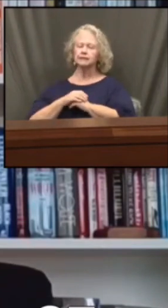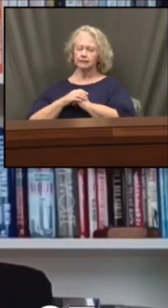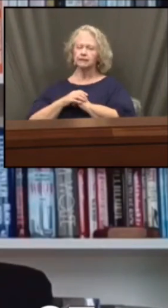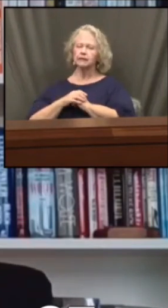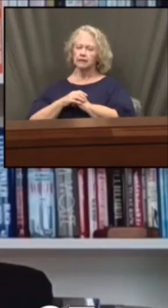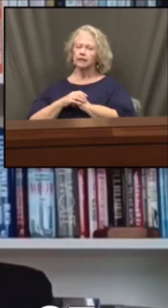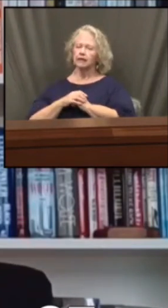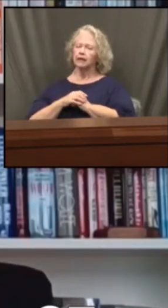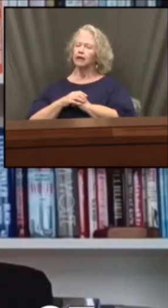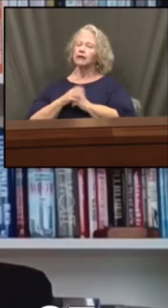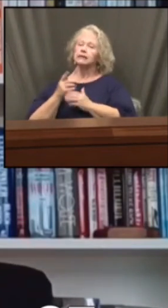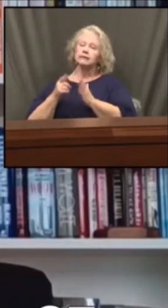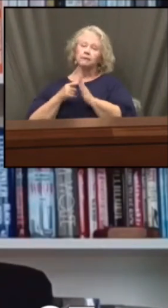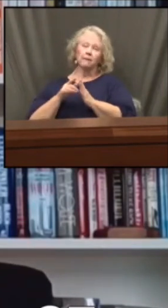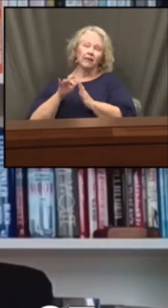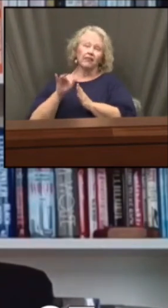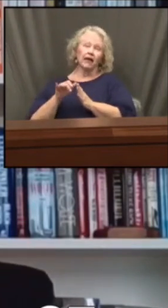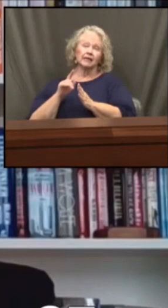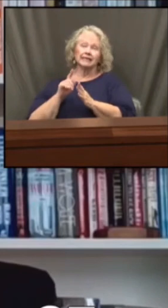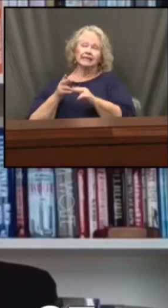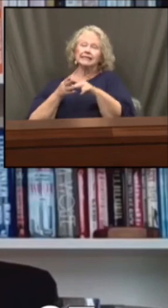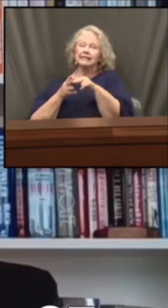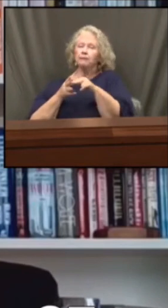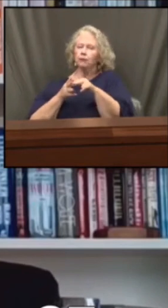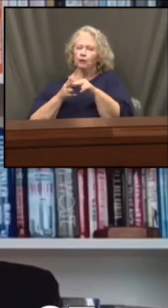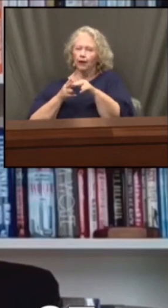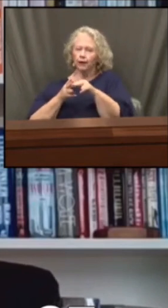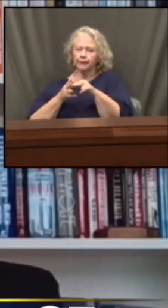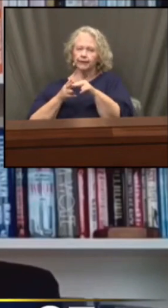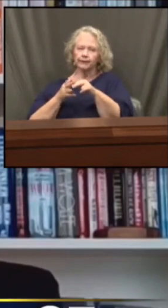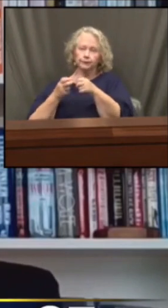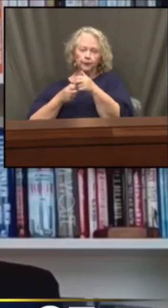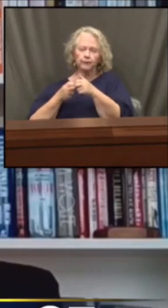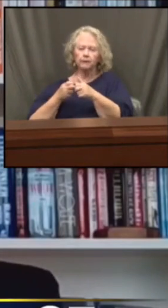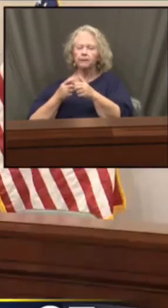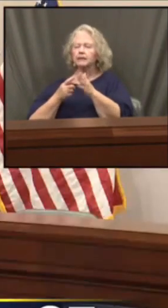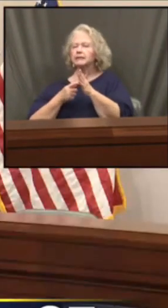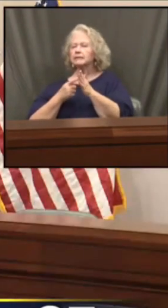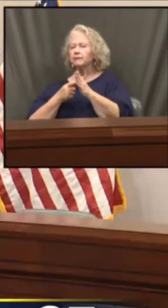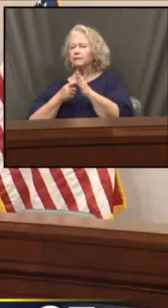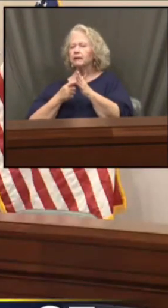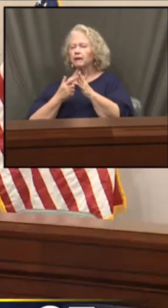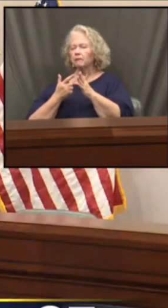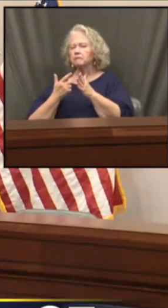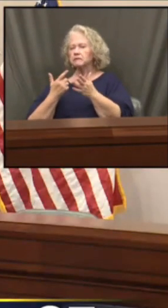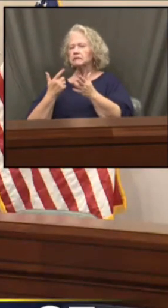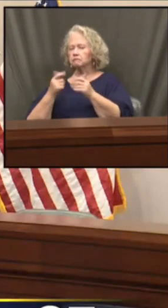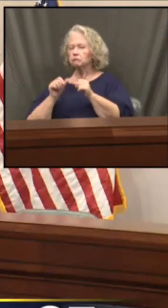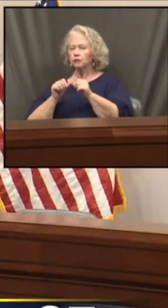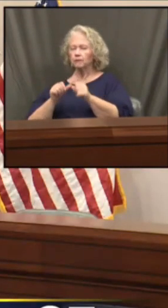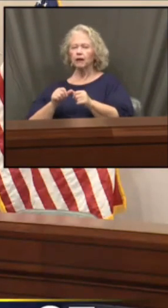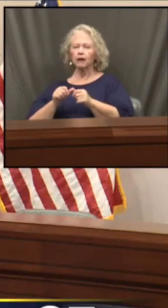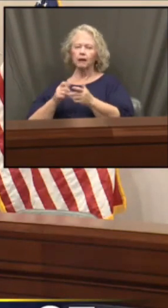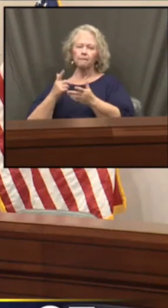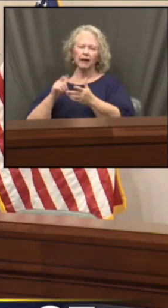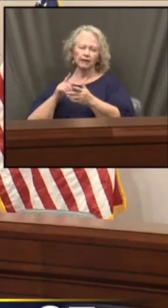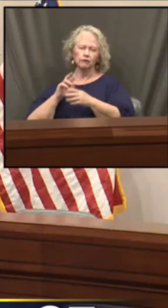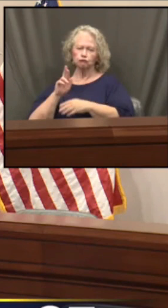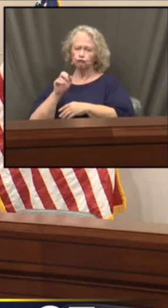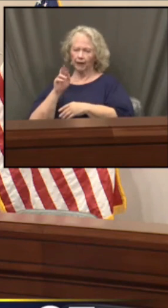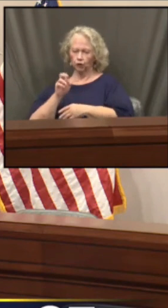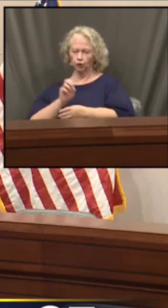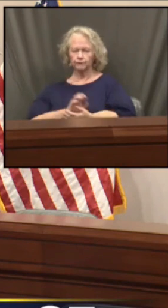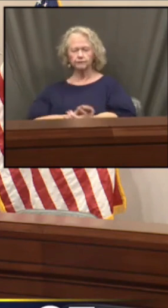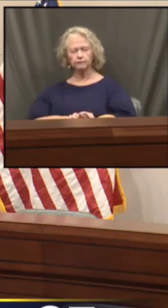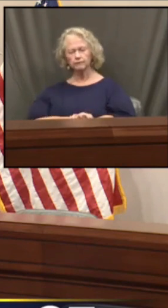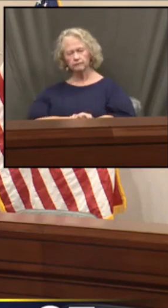Sometimes those are temporary and sometimes they're permanent, but they are fairly rare. Will workers have to pay out of pocket for